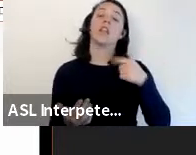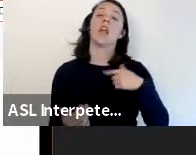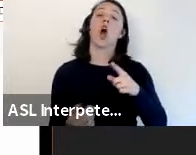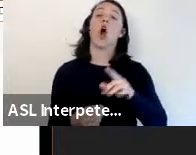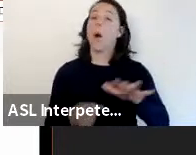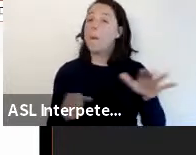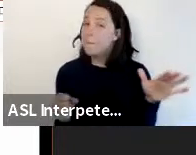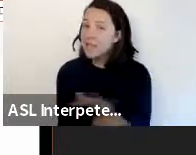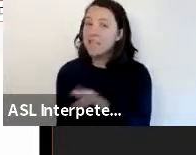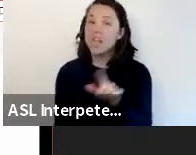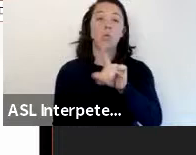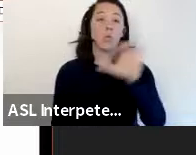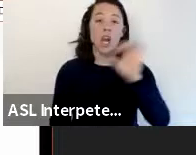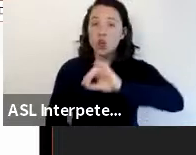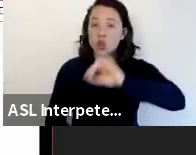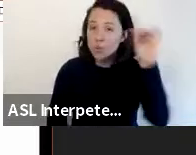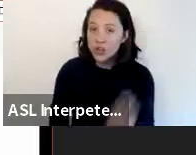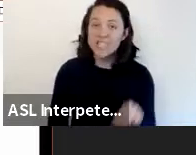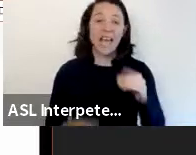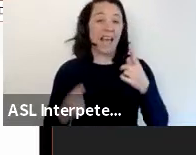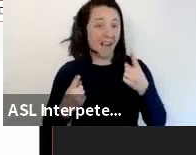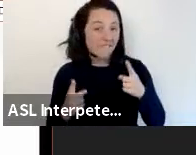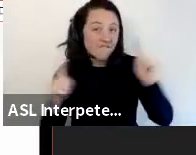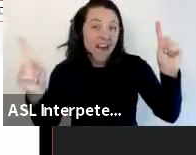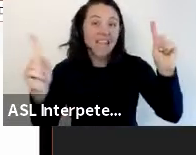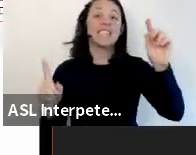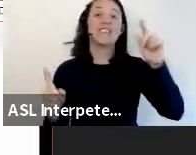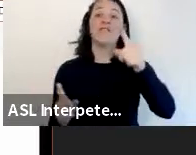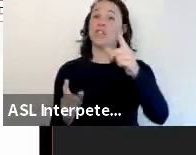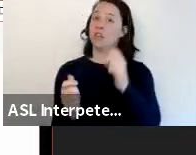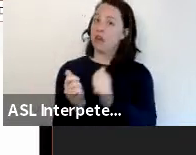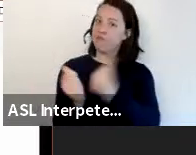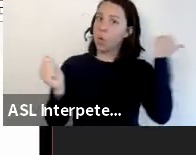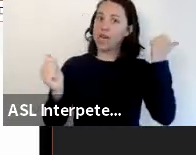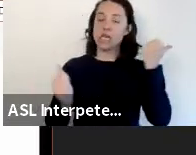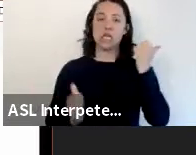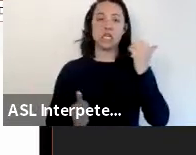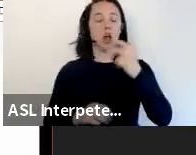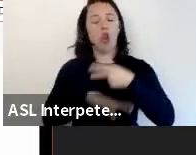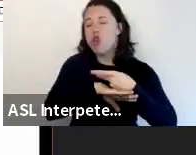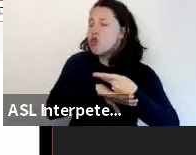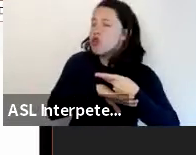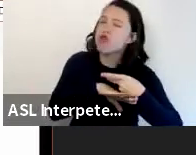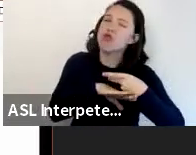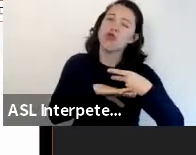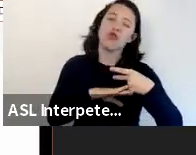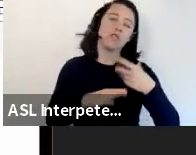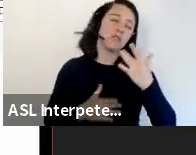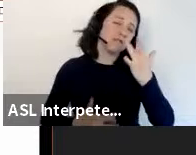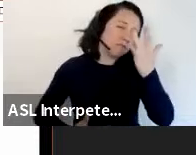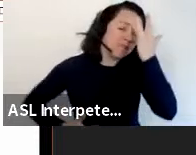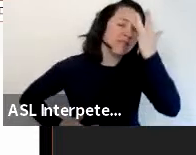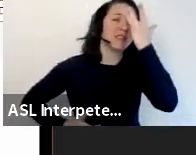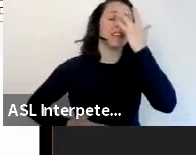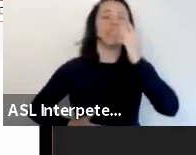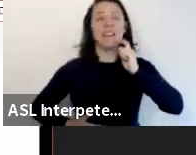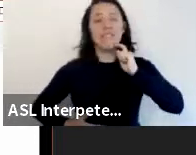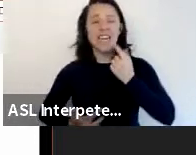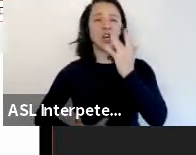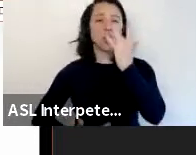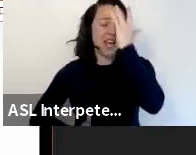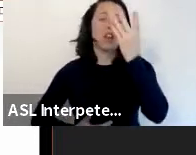and hospitalization. I'll say that again because it's very, very important. It'll come up later on when we talk